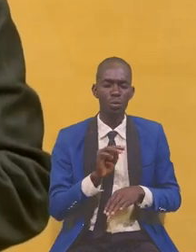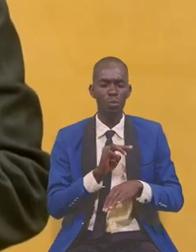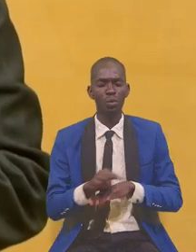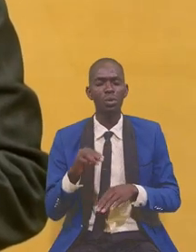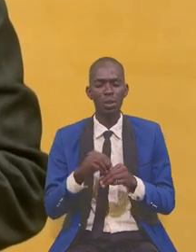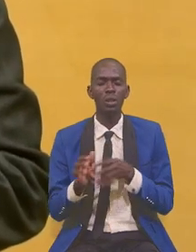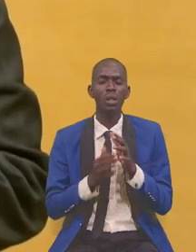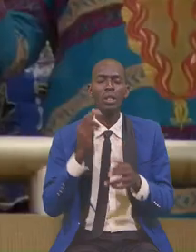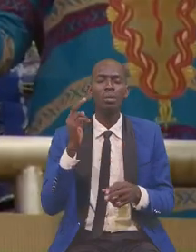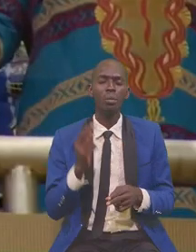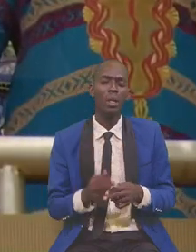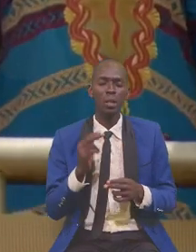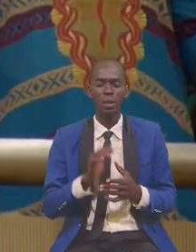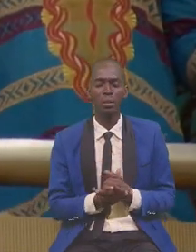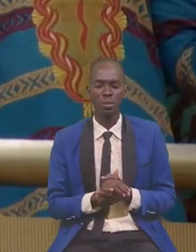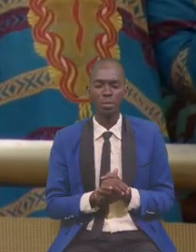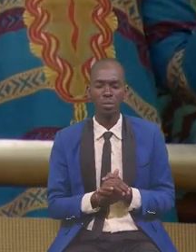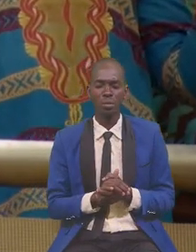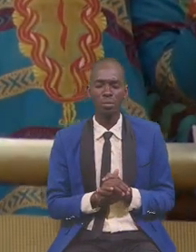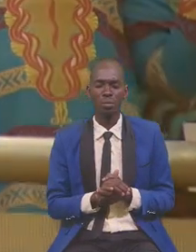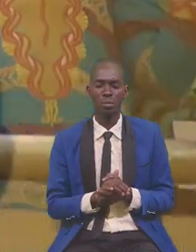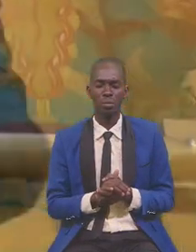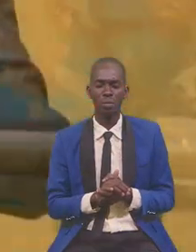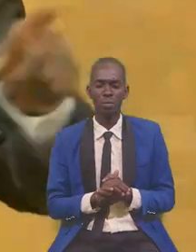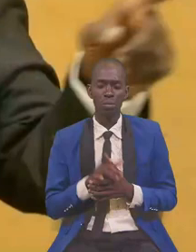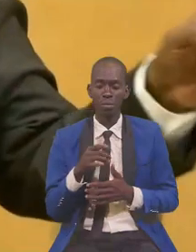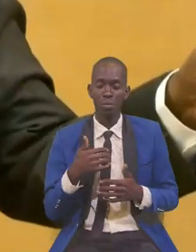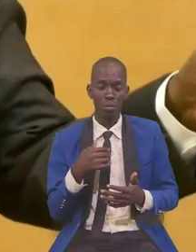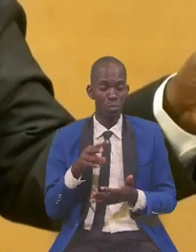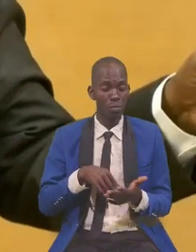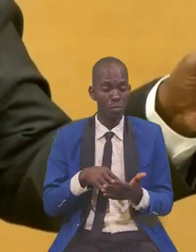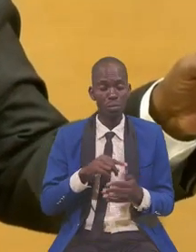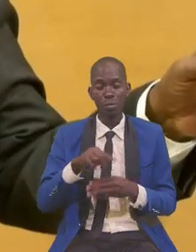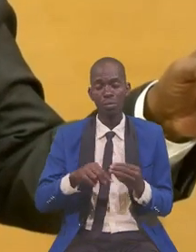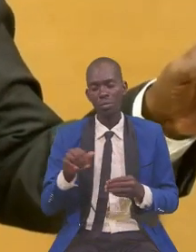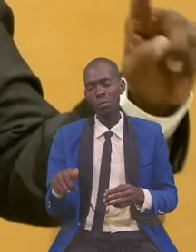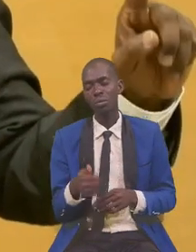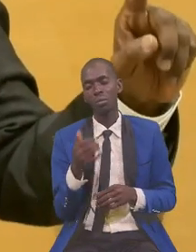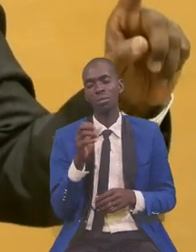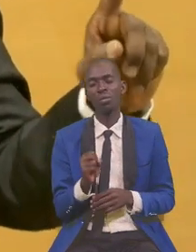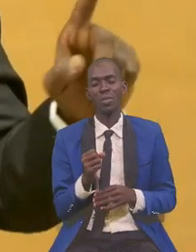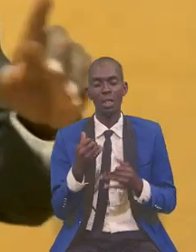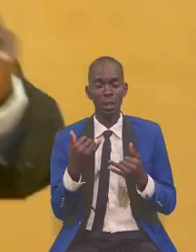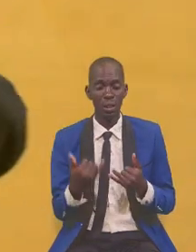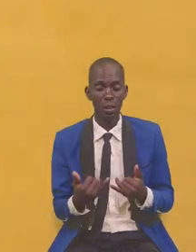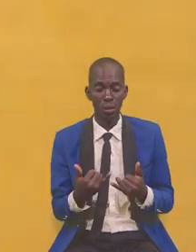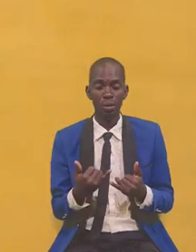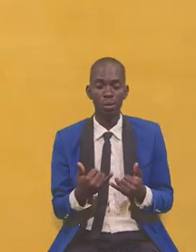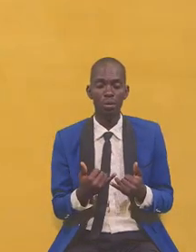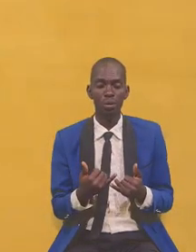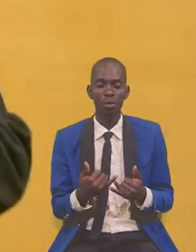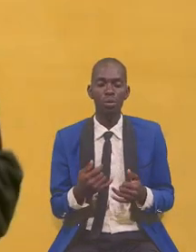in Jesus' name. Amen. We have read about others. Now we'll